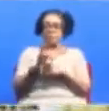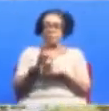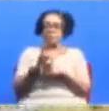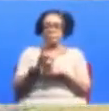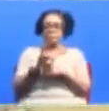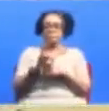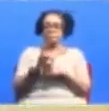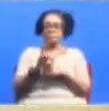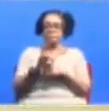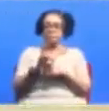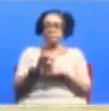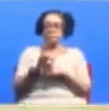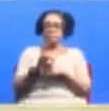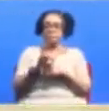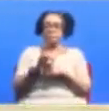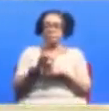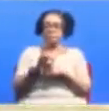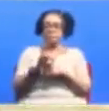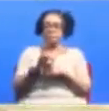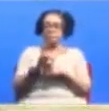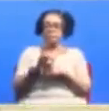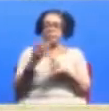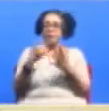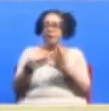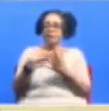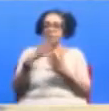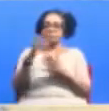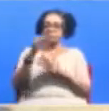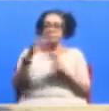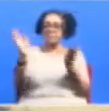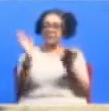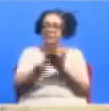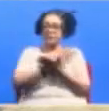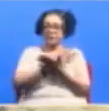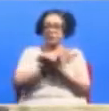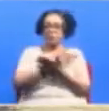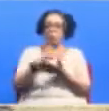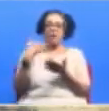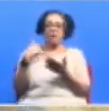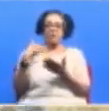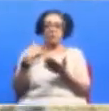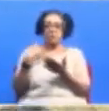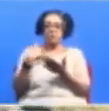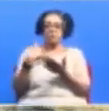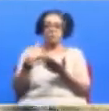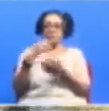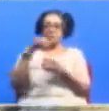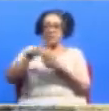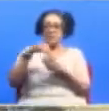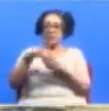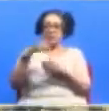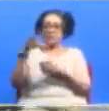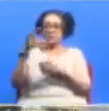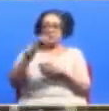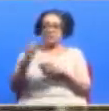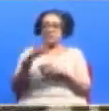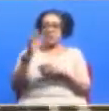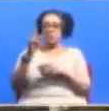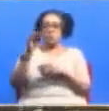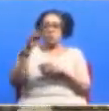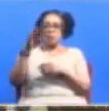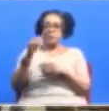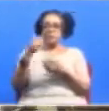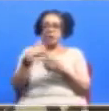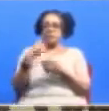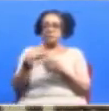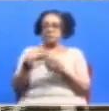11 months after starting Operation Maliza Uhalifu, Cabinet Secretary for Interior Kithure Kindiki has heightened the war against bandits and